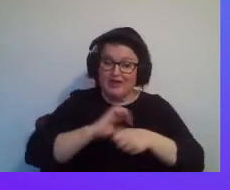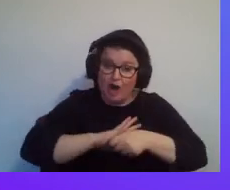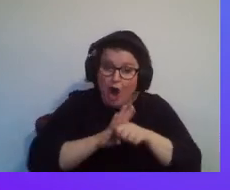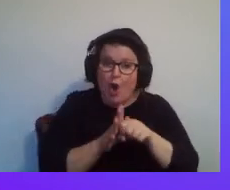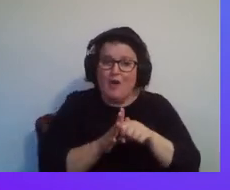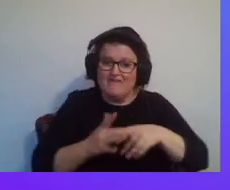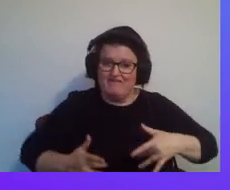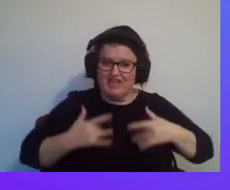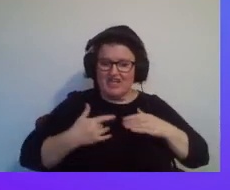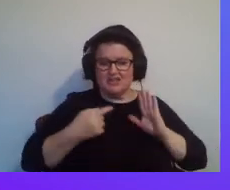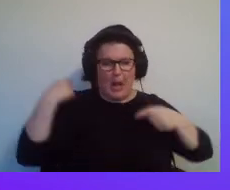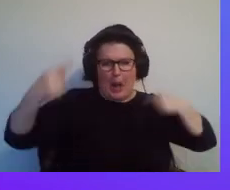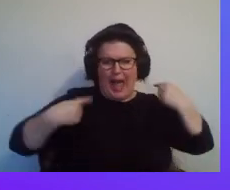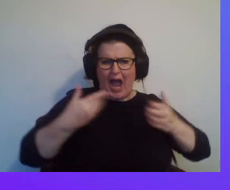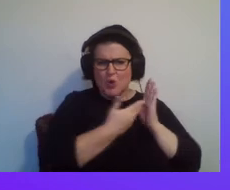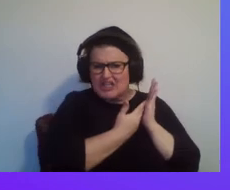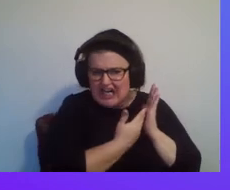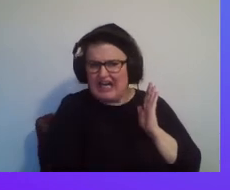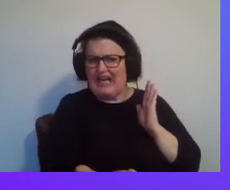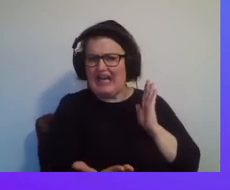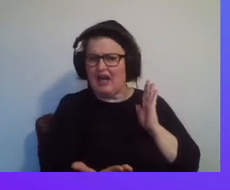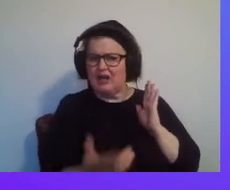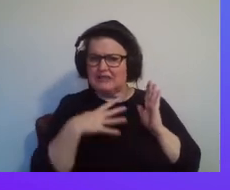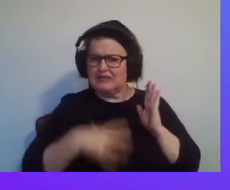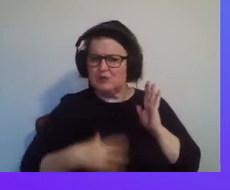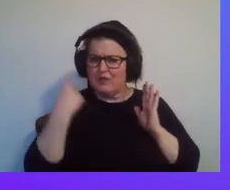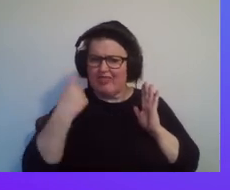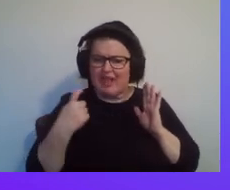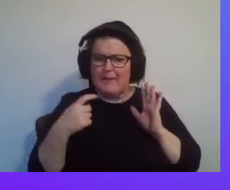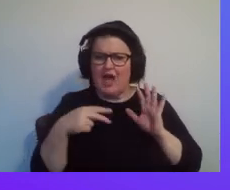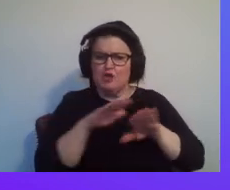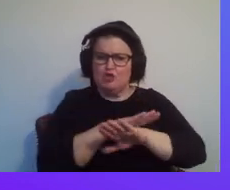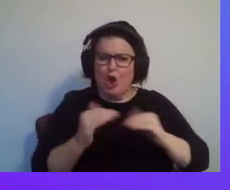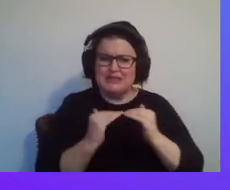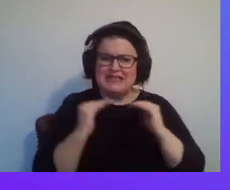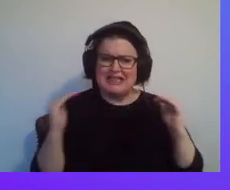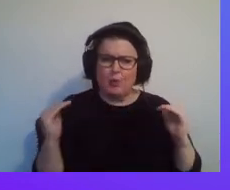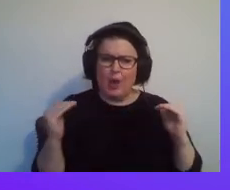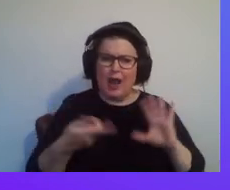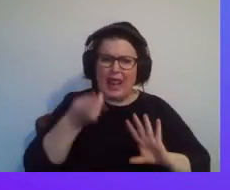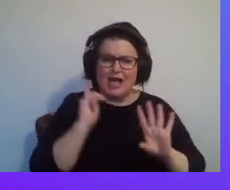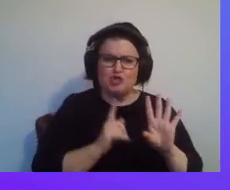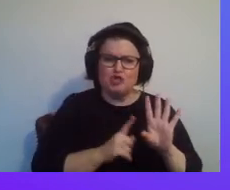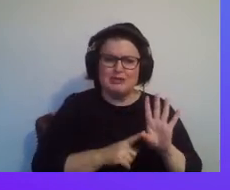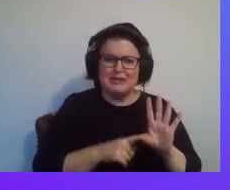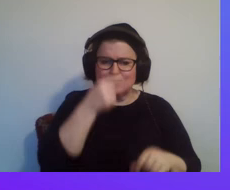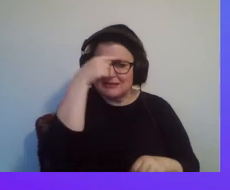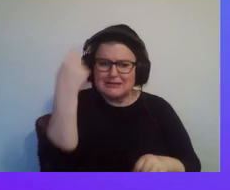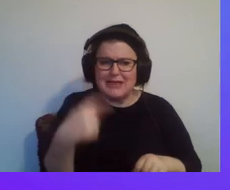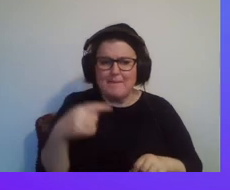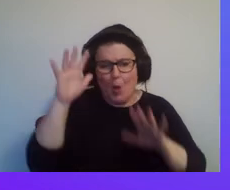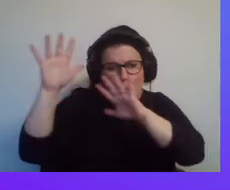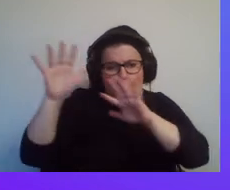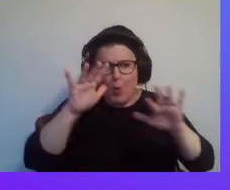and clear about addressing and tackling inequalities. And only last summer, last autumn, in a letter to all of the